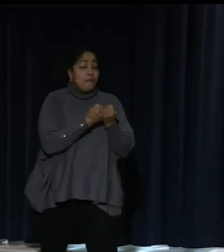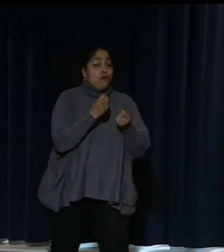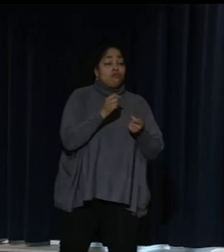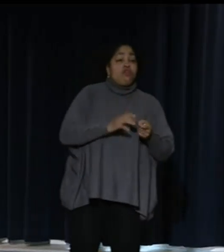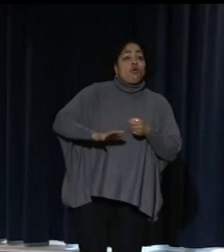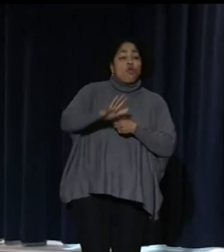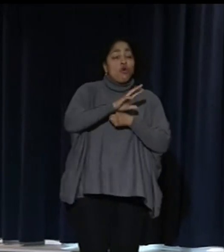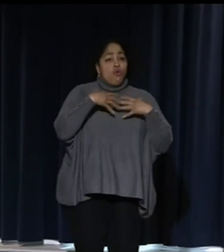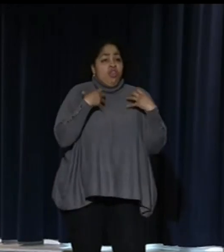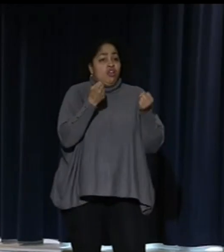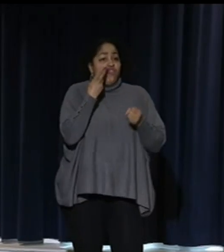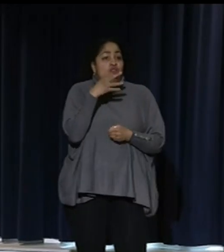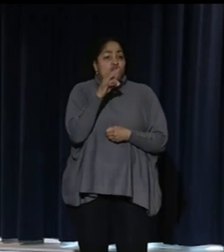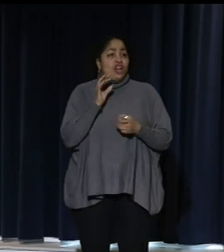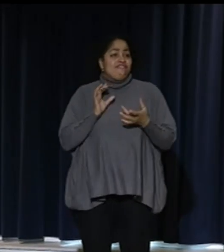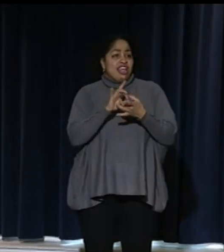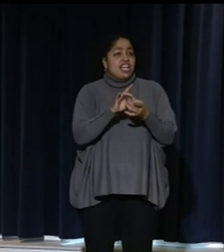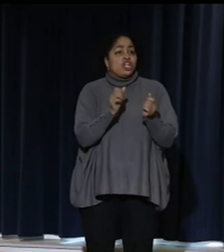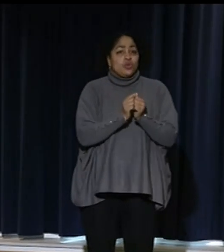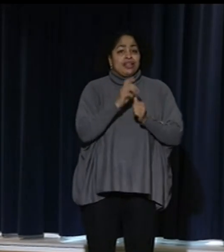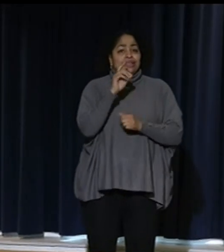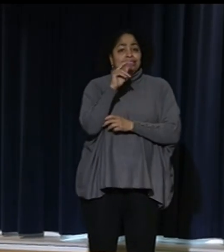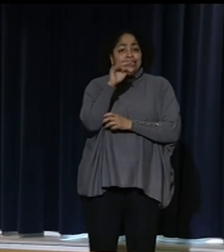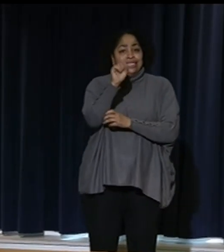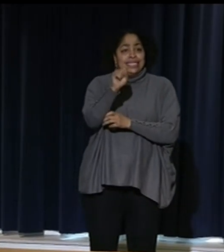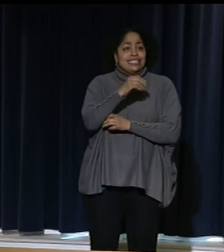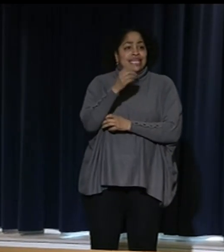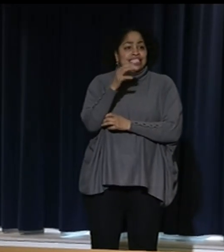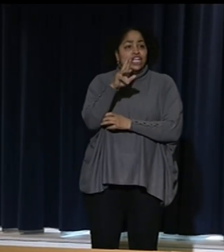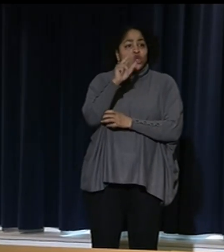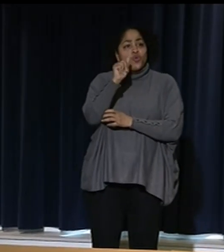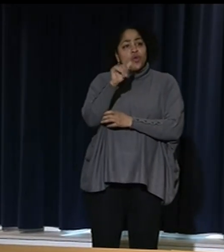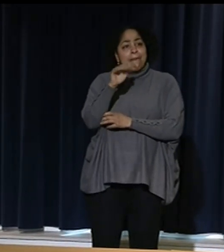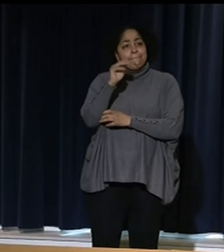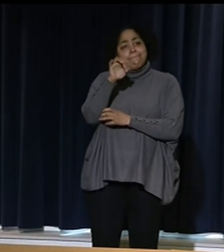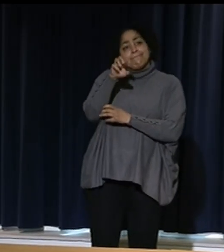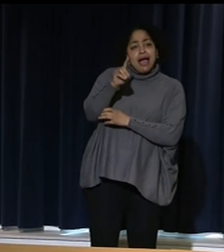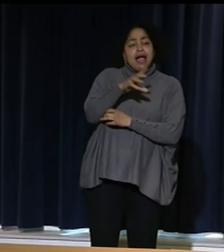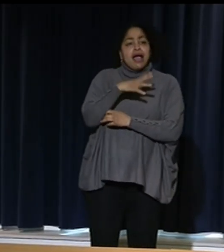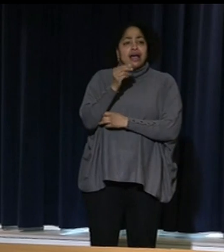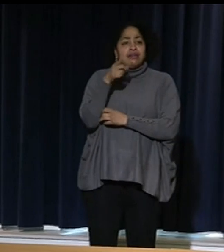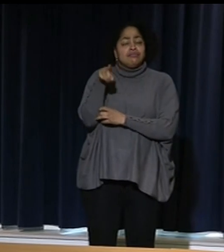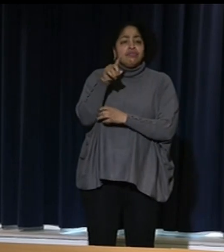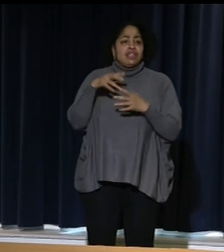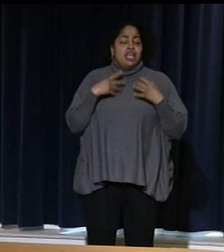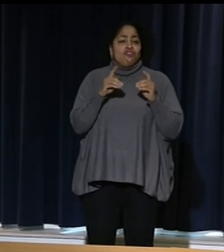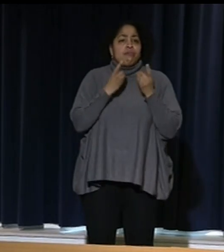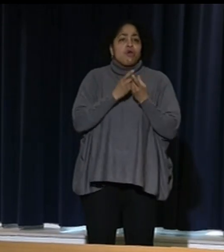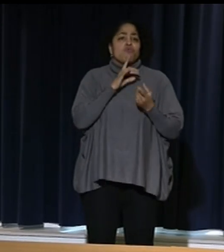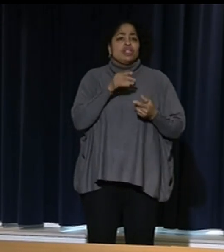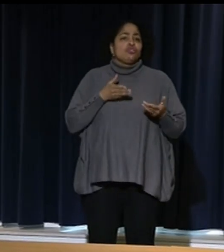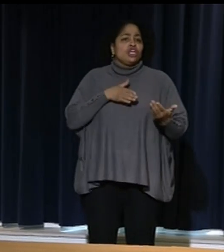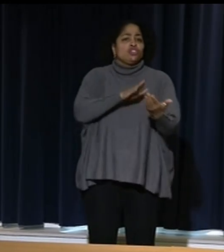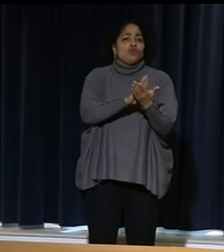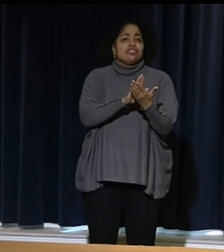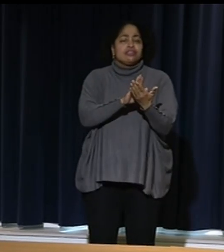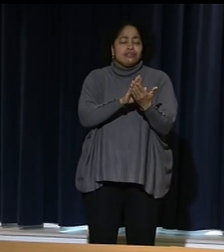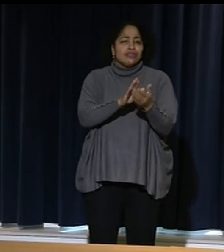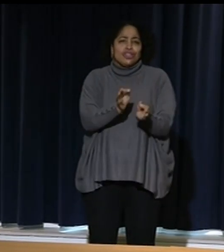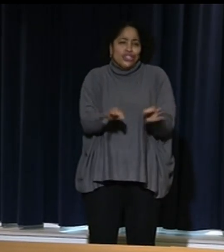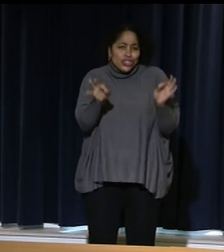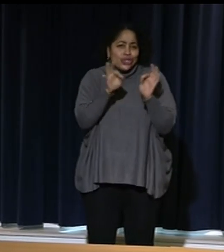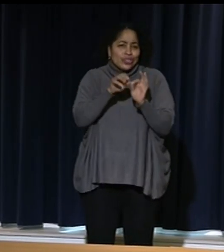at Henry Ford, has connected with Denise and Dr. Rahman and Carla over at the Health Department, really to address an urgent need of getting to